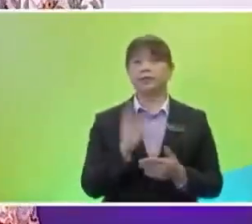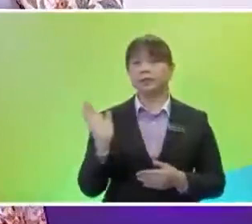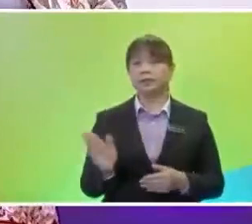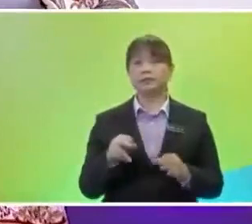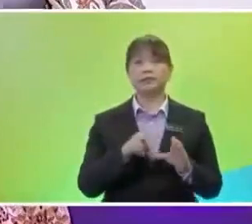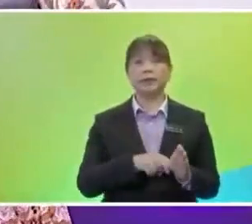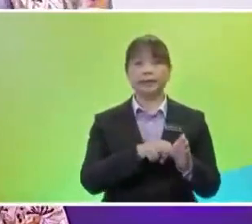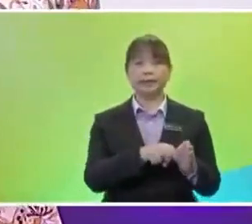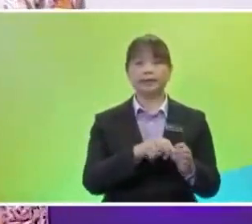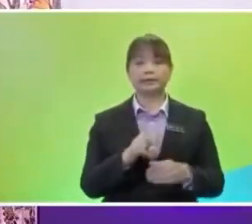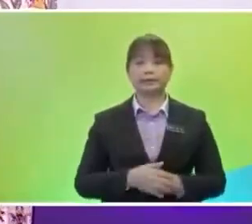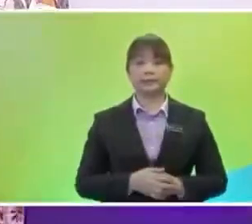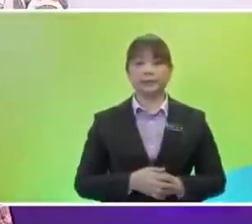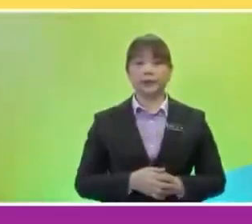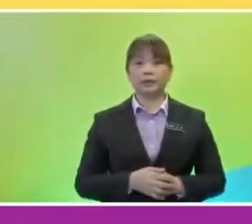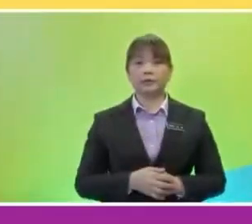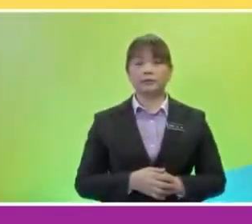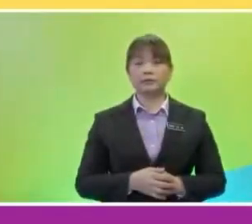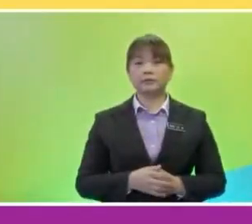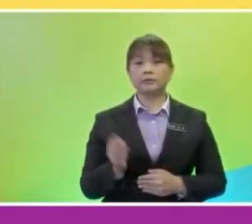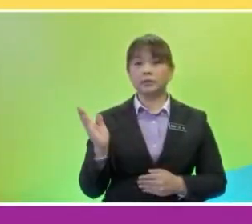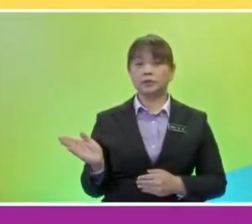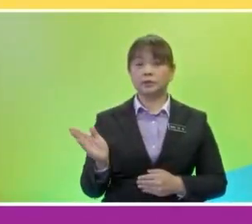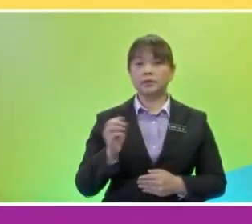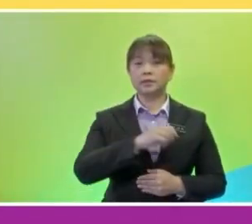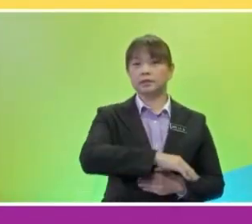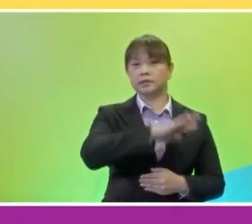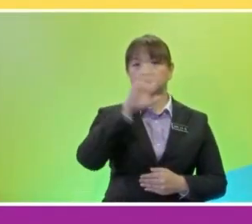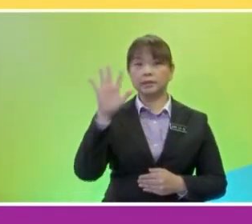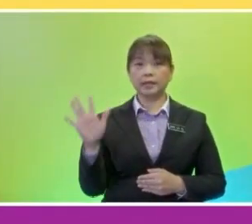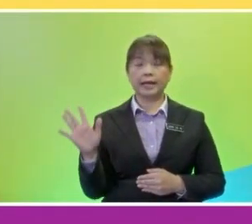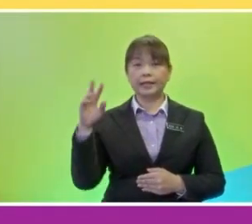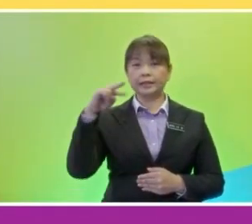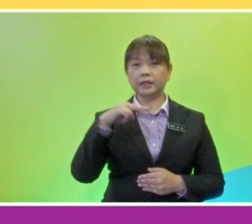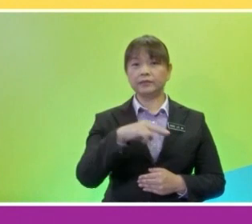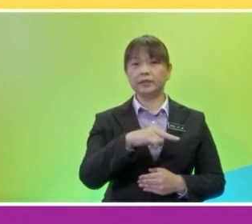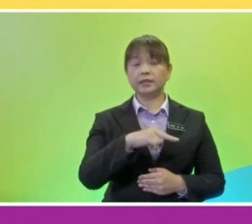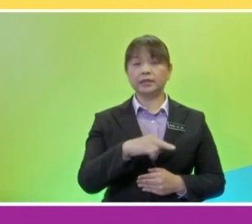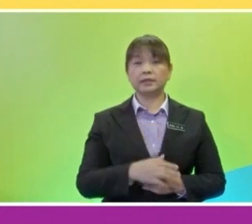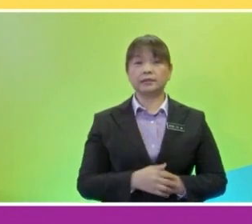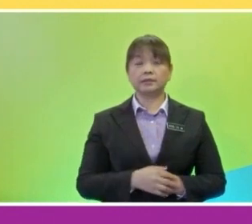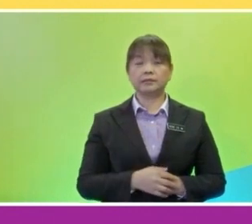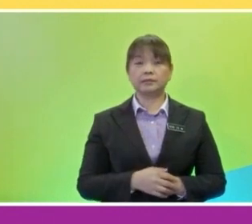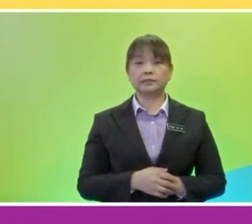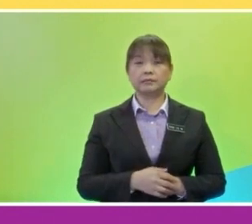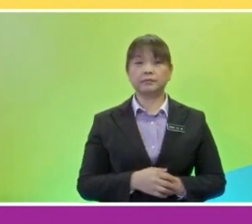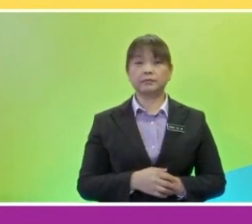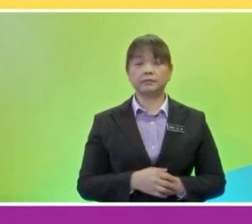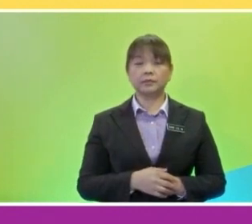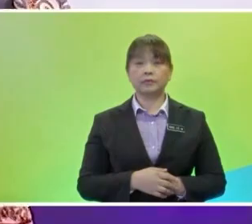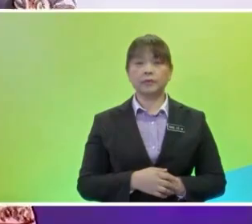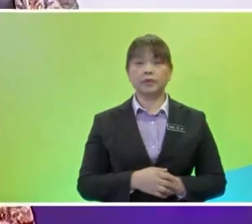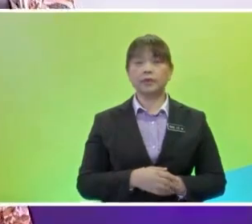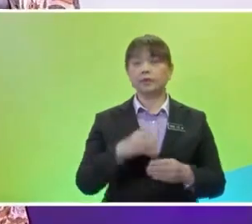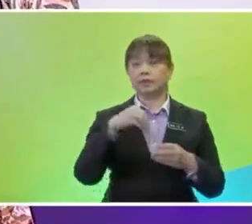next one, tandem skydiving was the most dangerous activity I did in New Zealand. In New Zealand, I did many